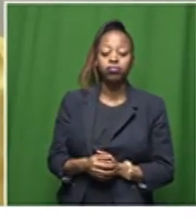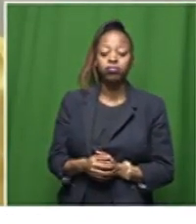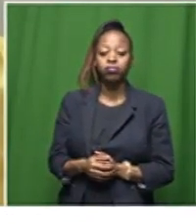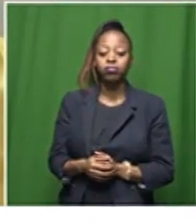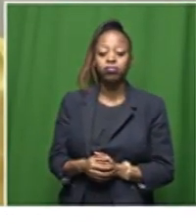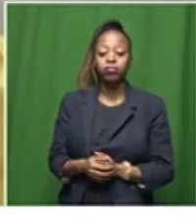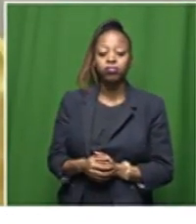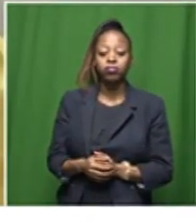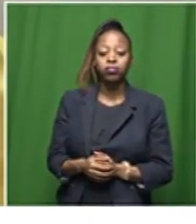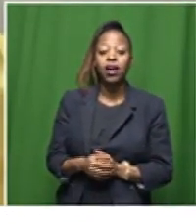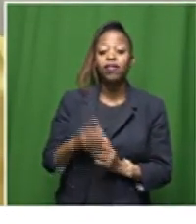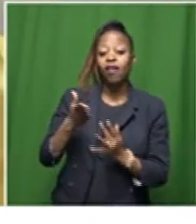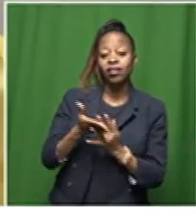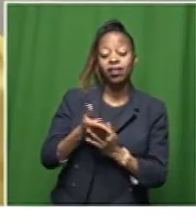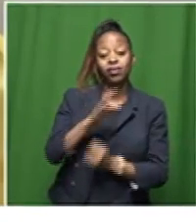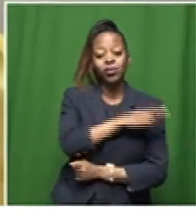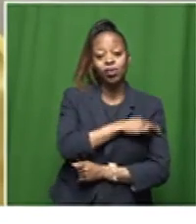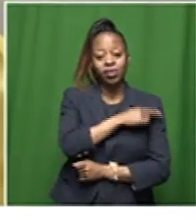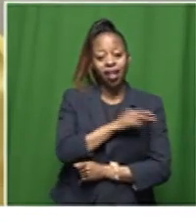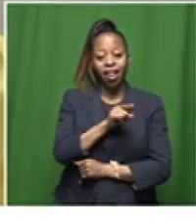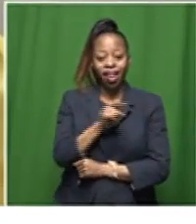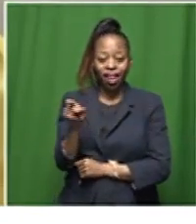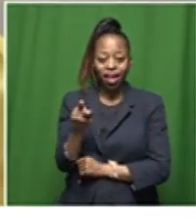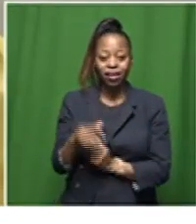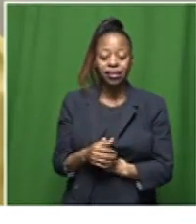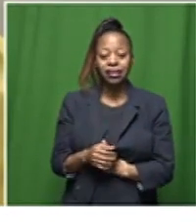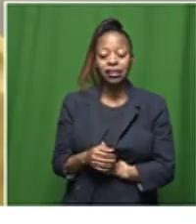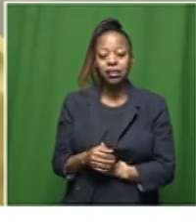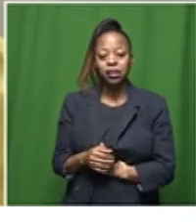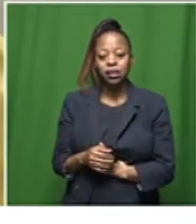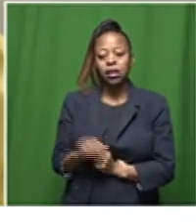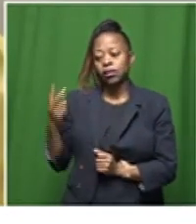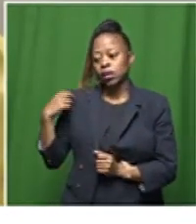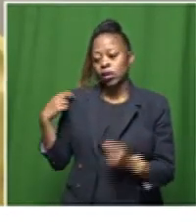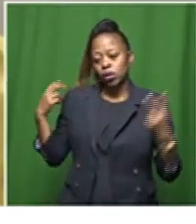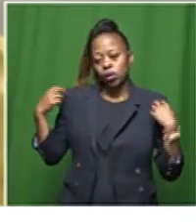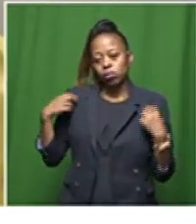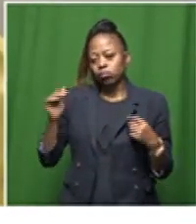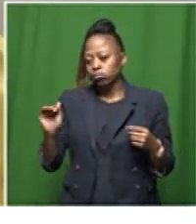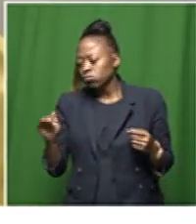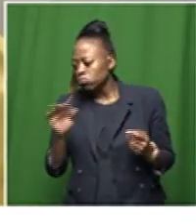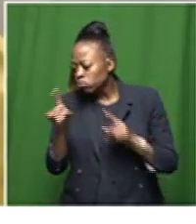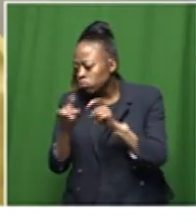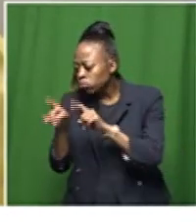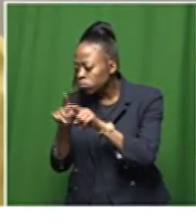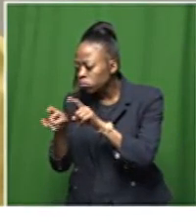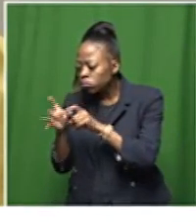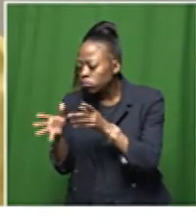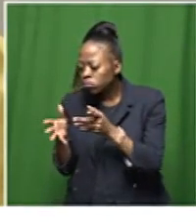think when you access the hospital, it's, when the security is maybe asking you questions, it's